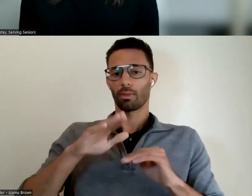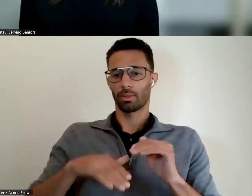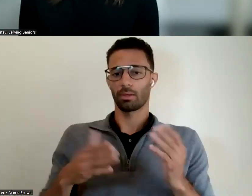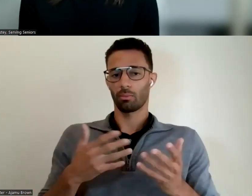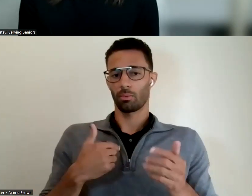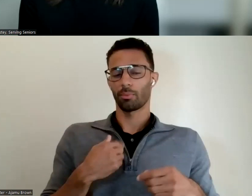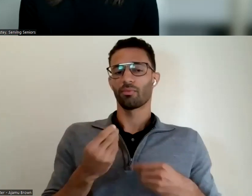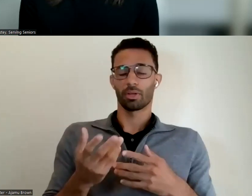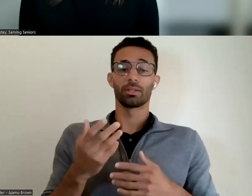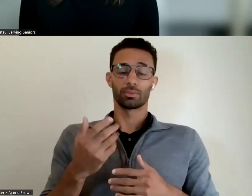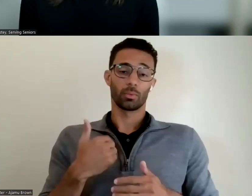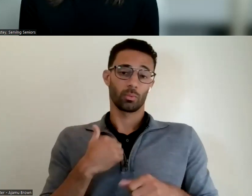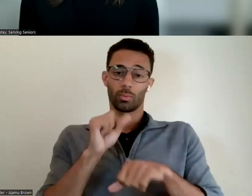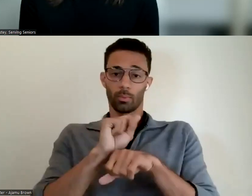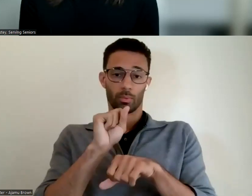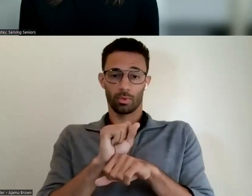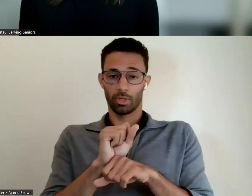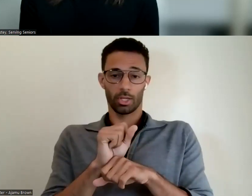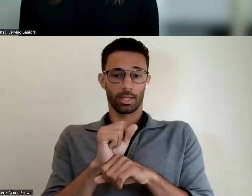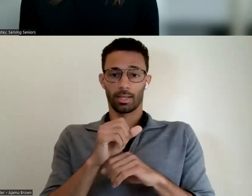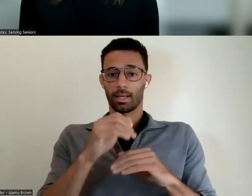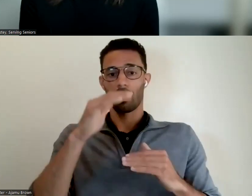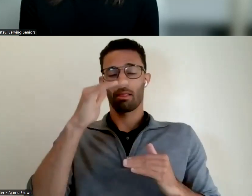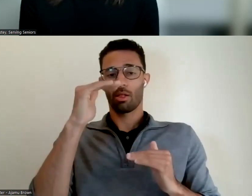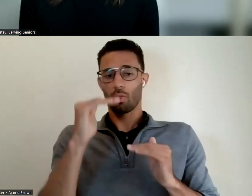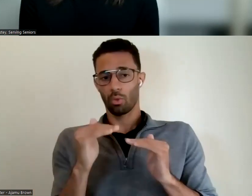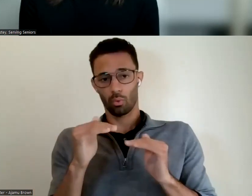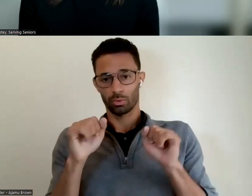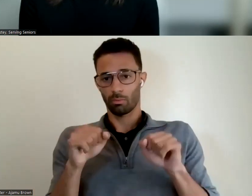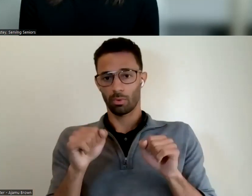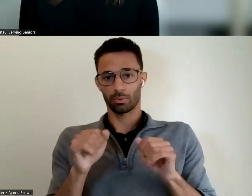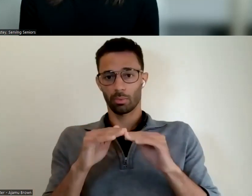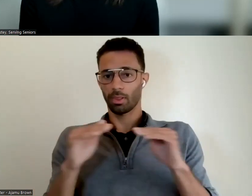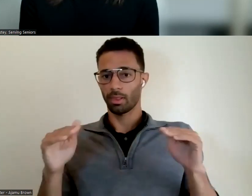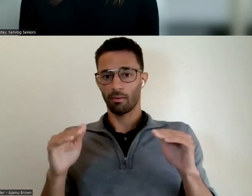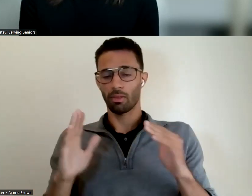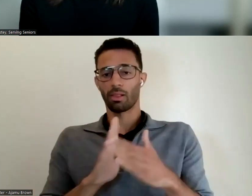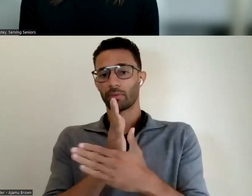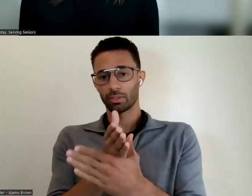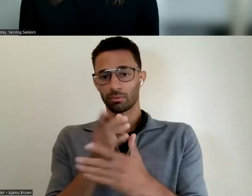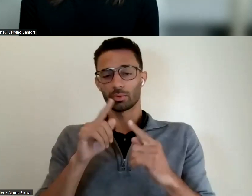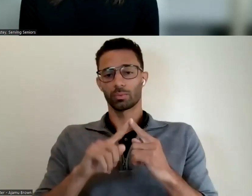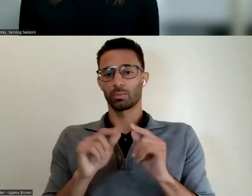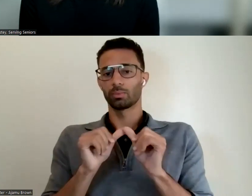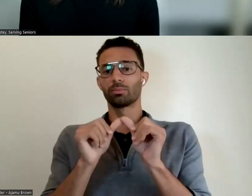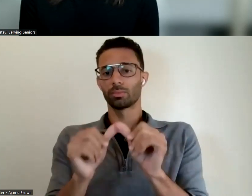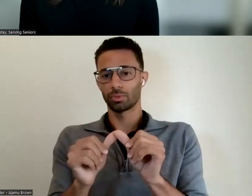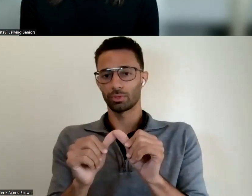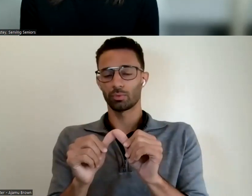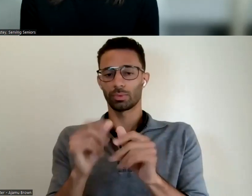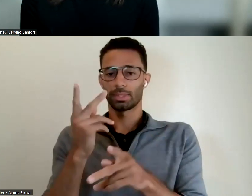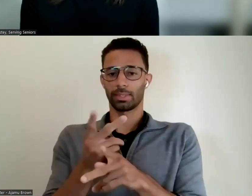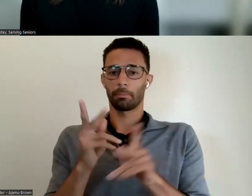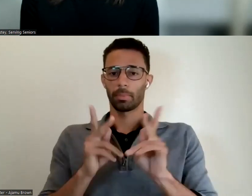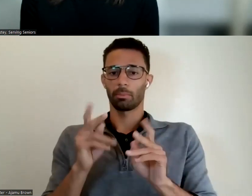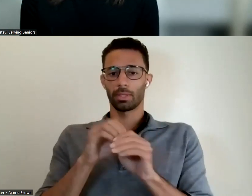we're working kind of at the lowest possible level of intervention to still maintain someone in their household and move them towards